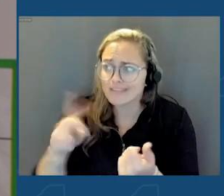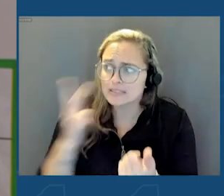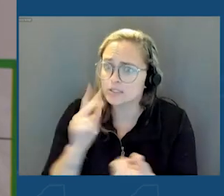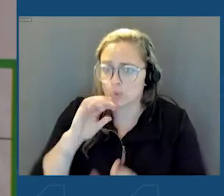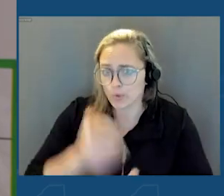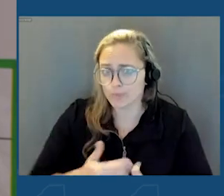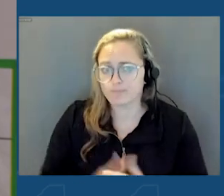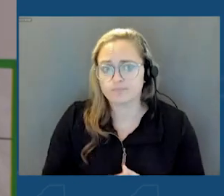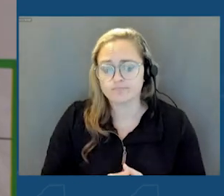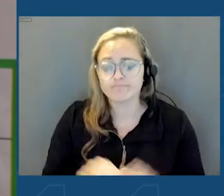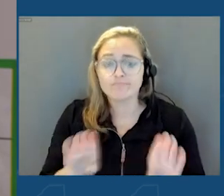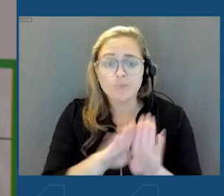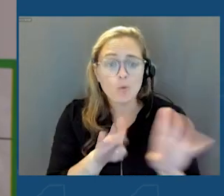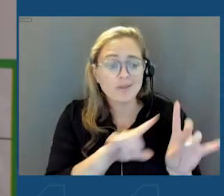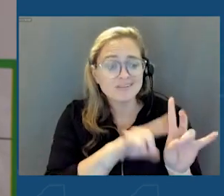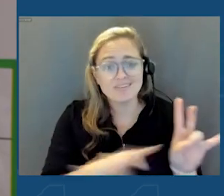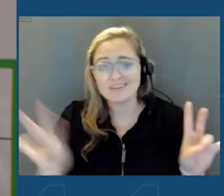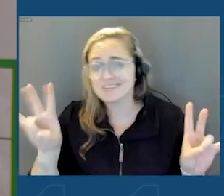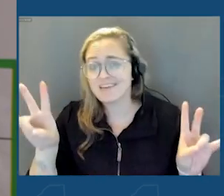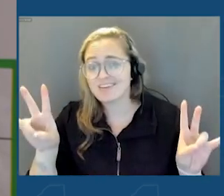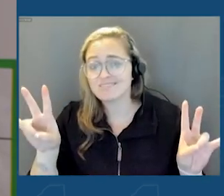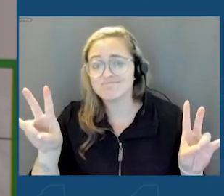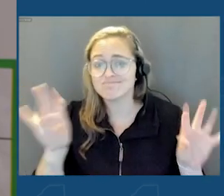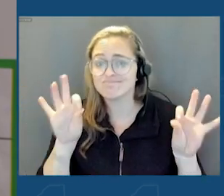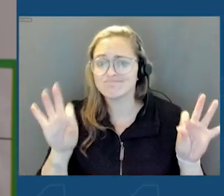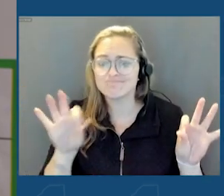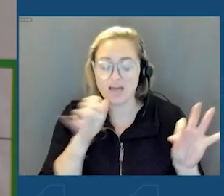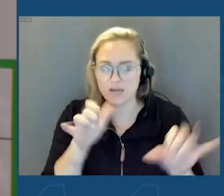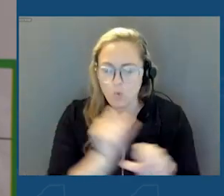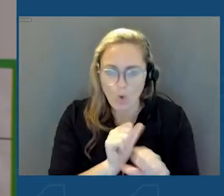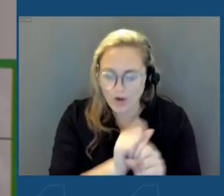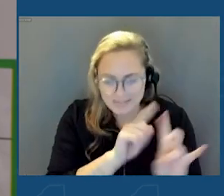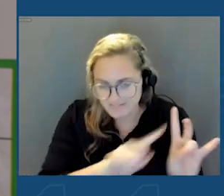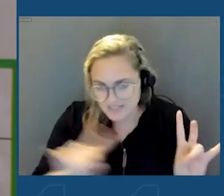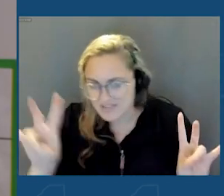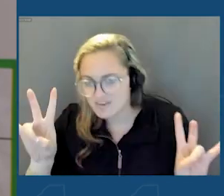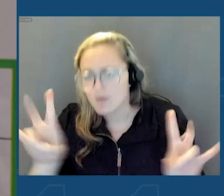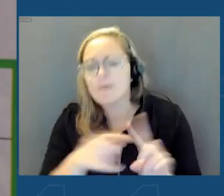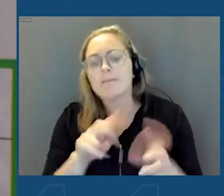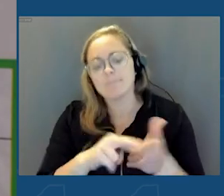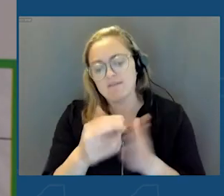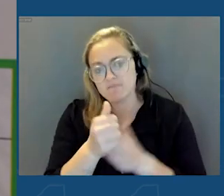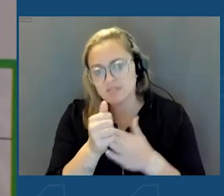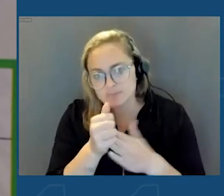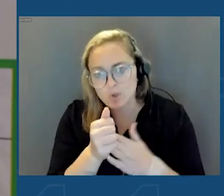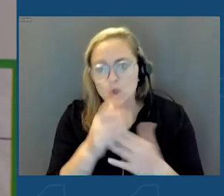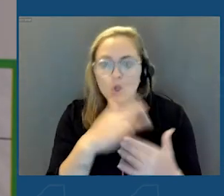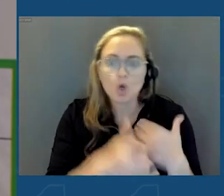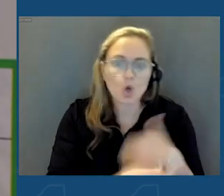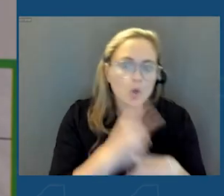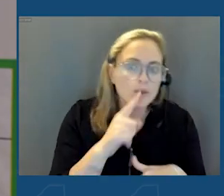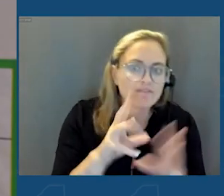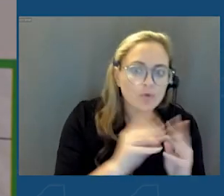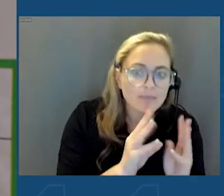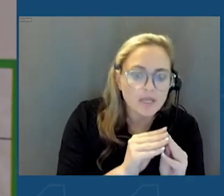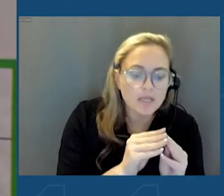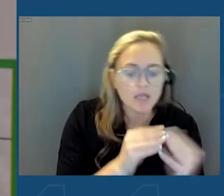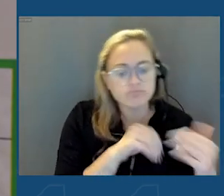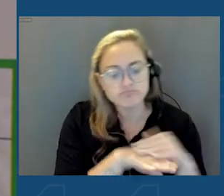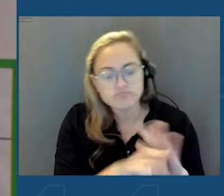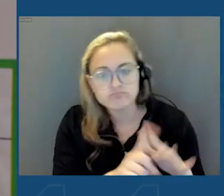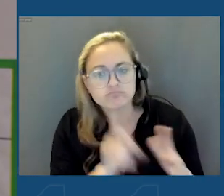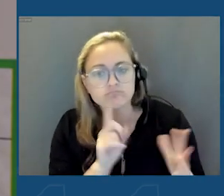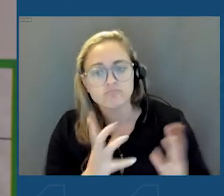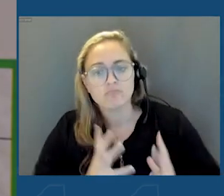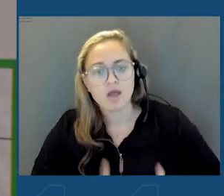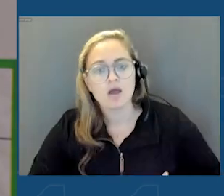were open from 7 to 7. I certainly didn't work those hours, but it gave me the flexibility to go in for an earlier meeting and really achieve my career